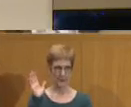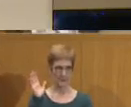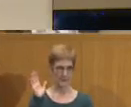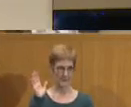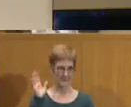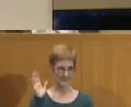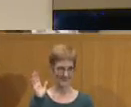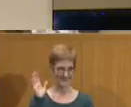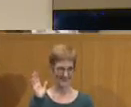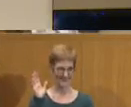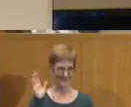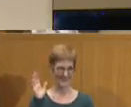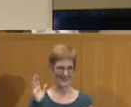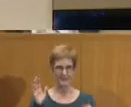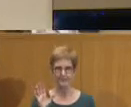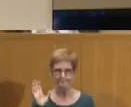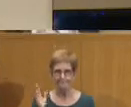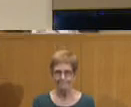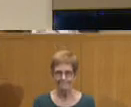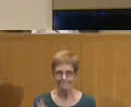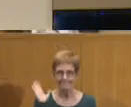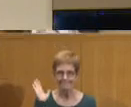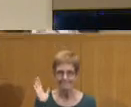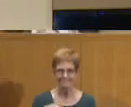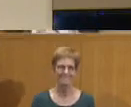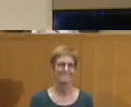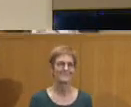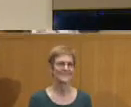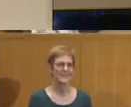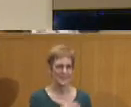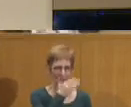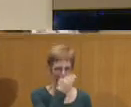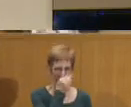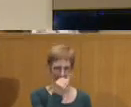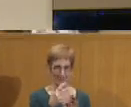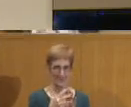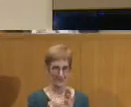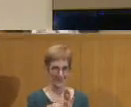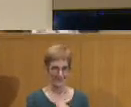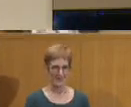Aria Alexander and Maya Alexander.